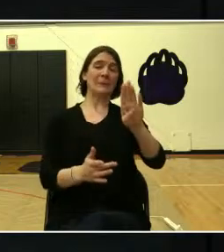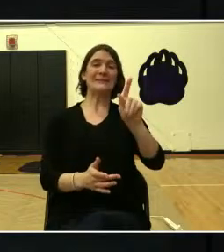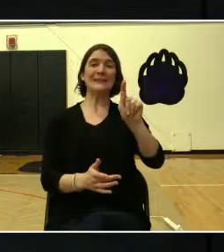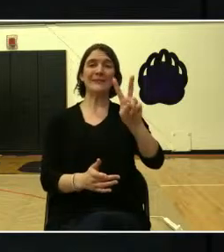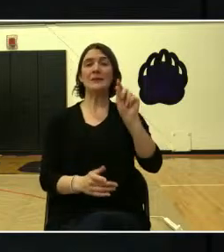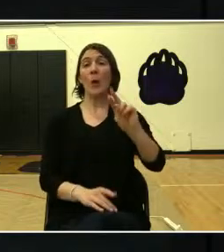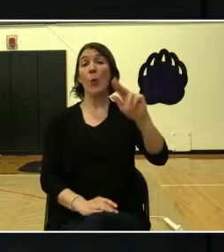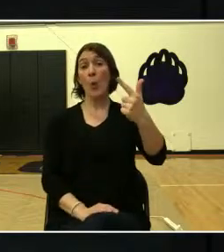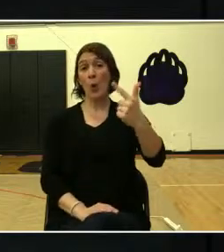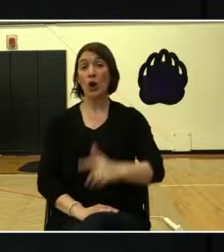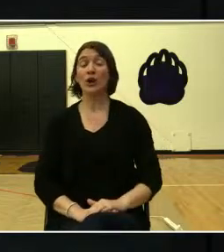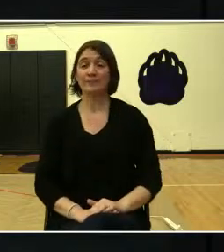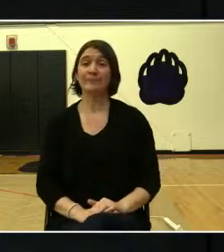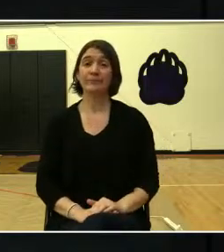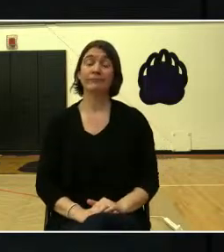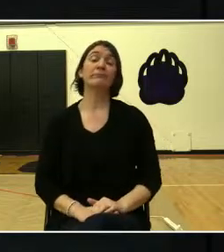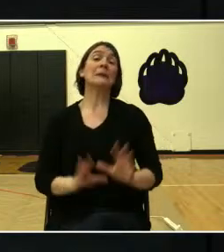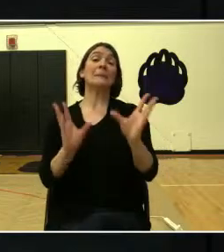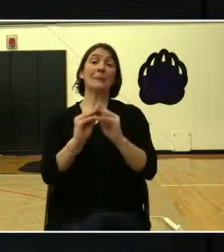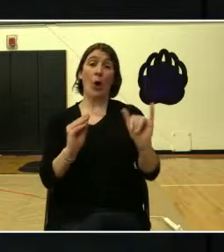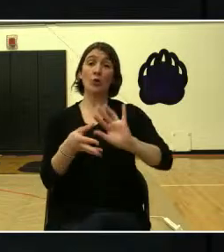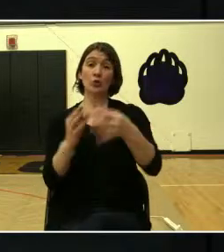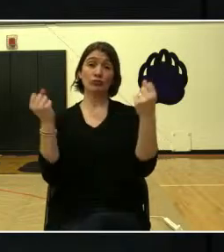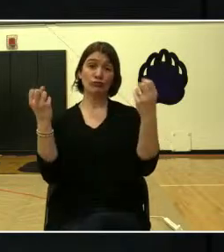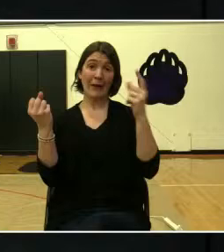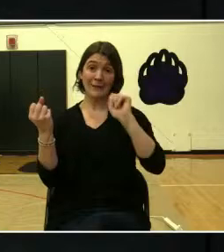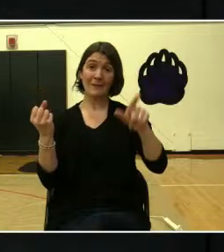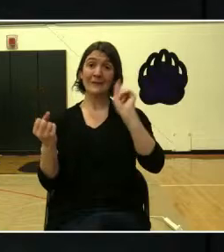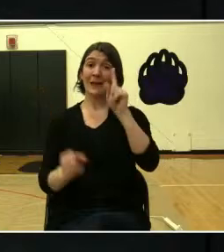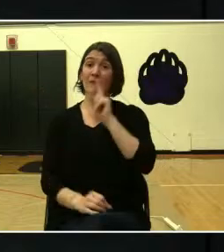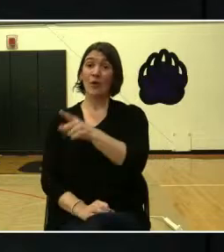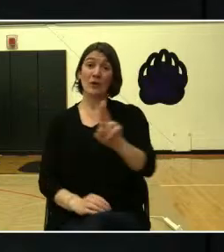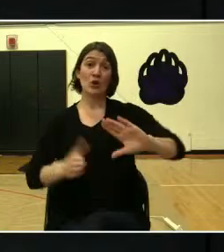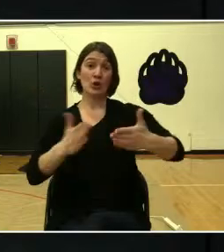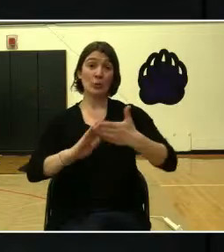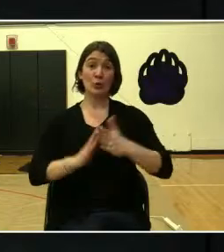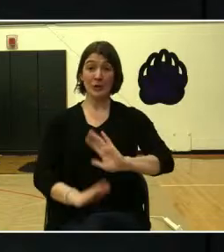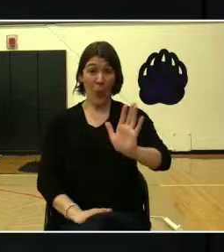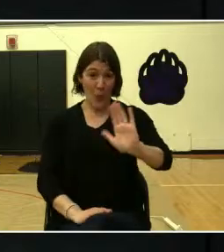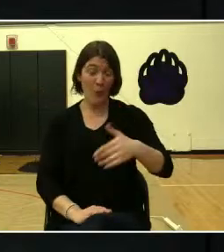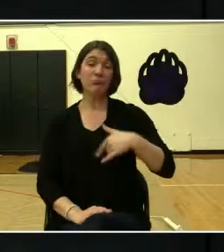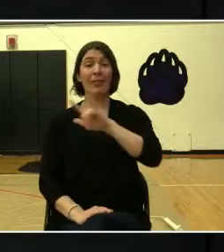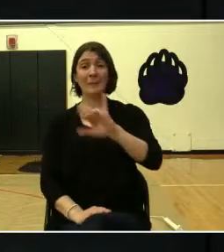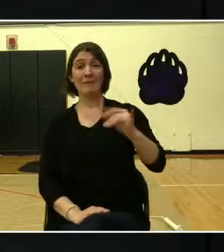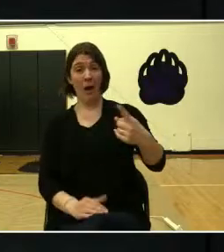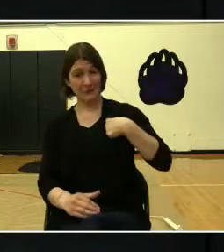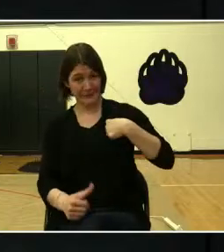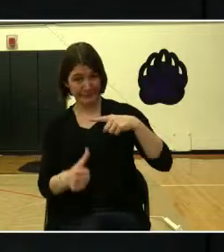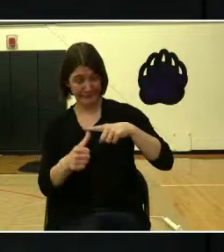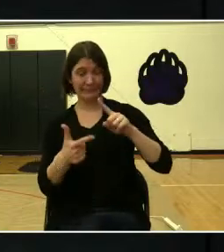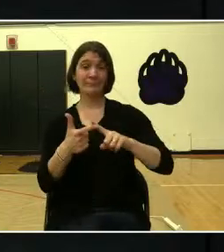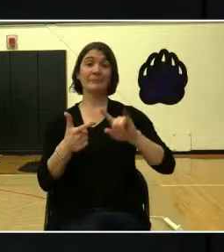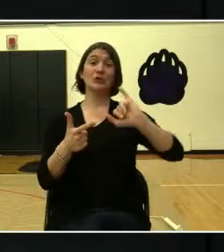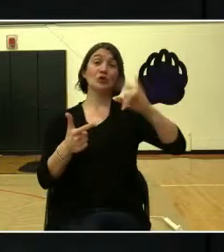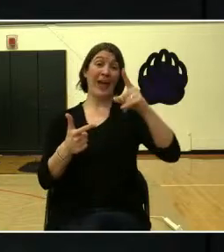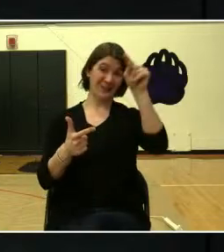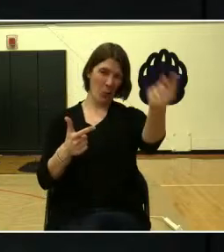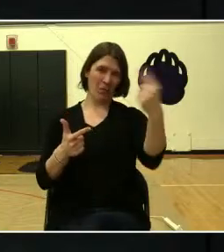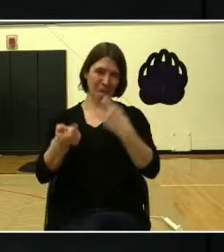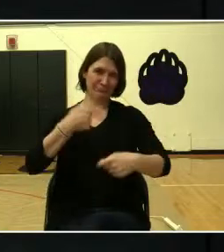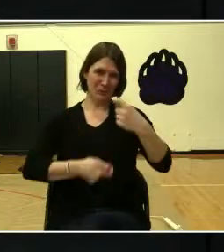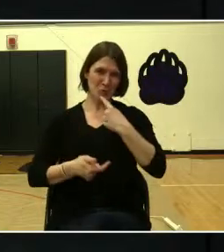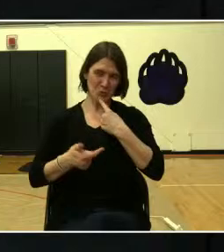tv.org the meeting is being interpreted for the death and heart of hearing by Elizabeth Fox Janet